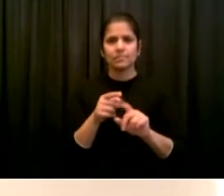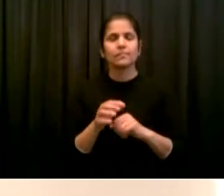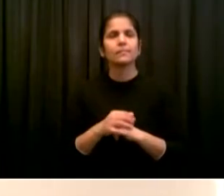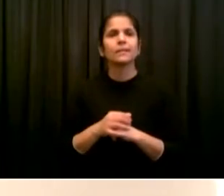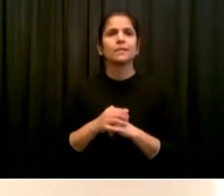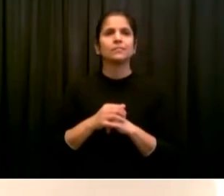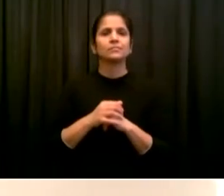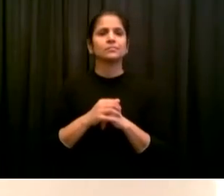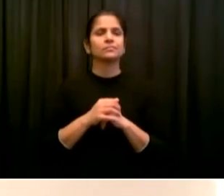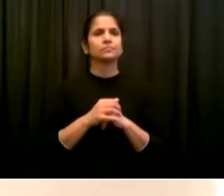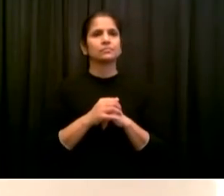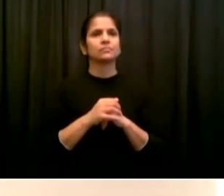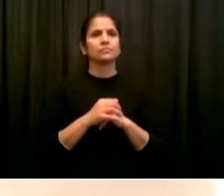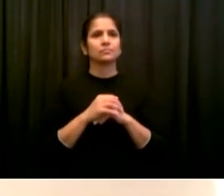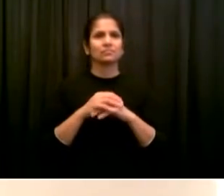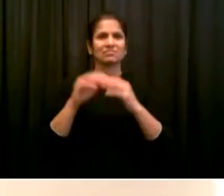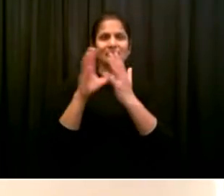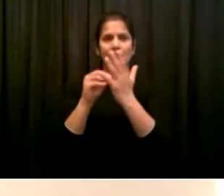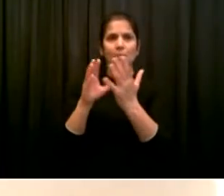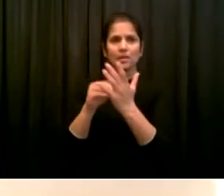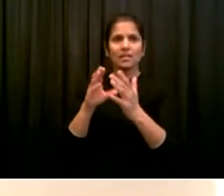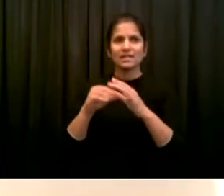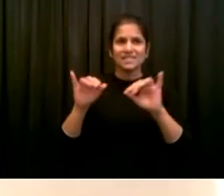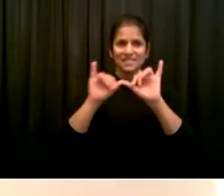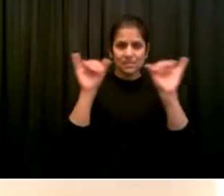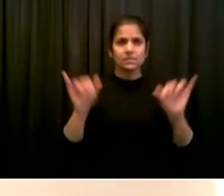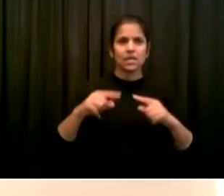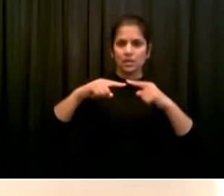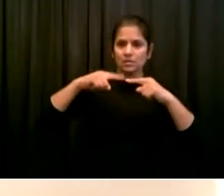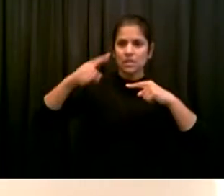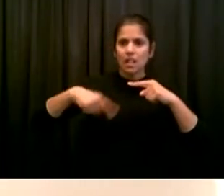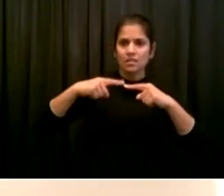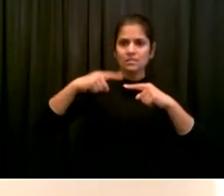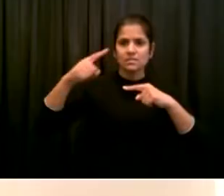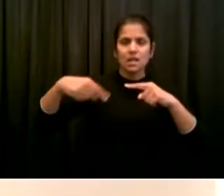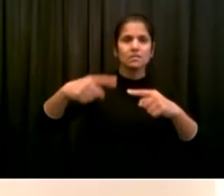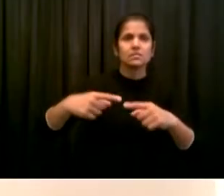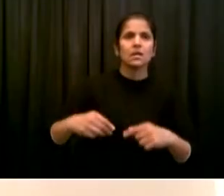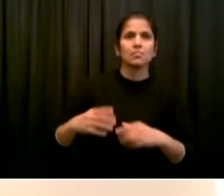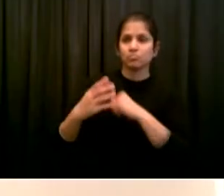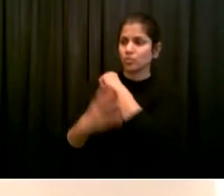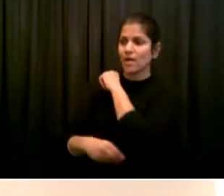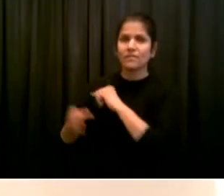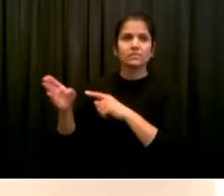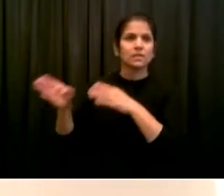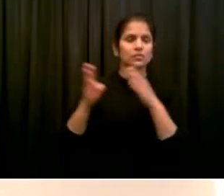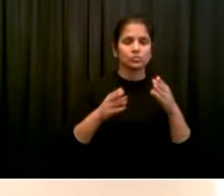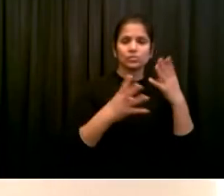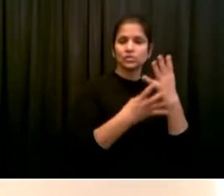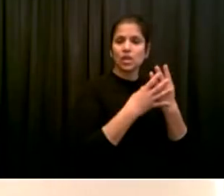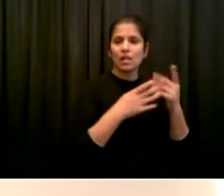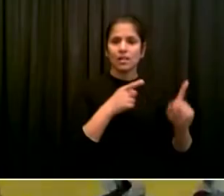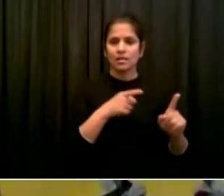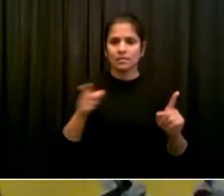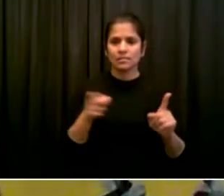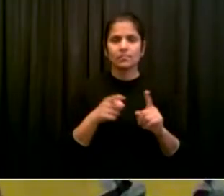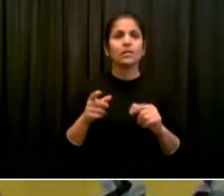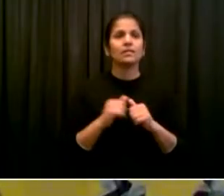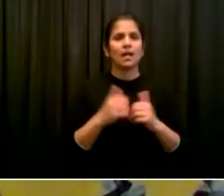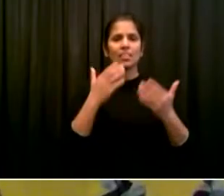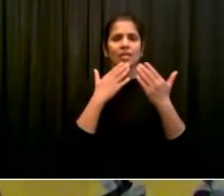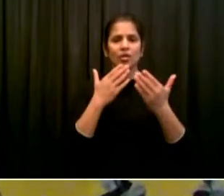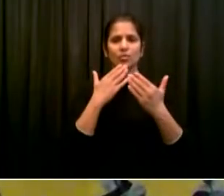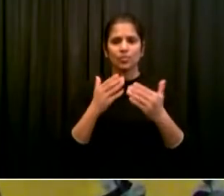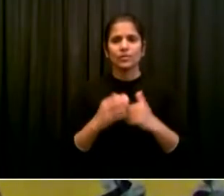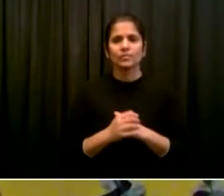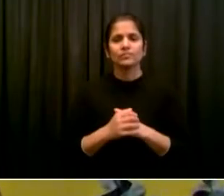cycle of criminalizing poverty. Thank you. Arva, would you like to add? Yes, Jennifer, my dear friend and colleague,